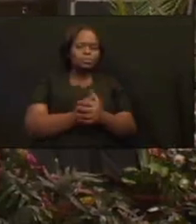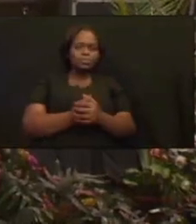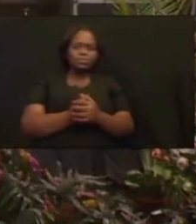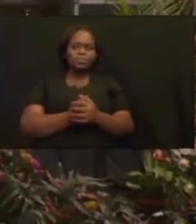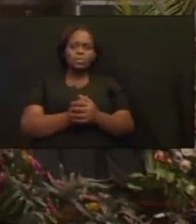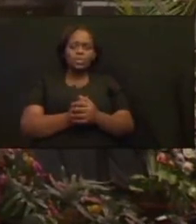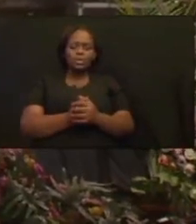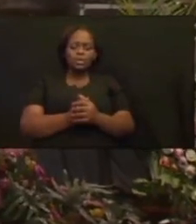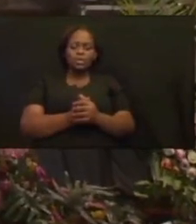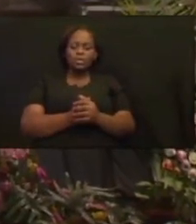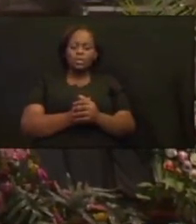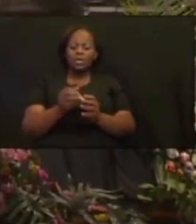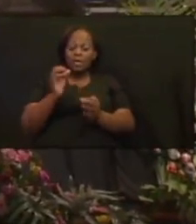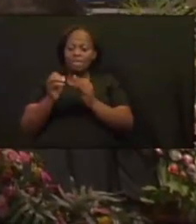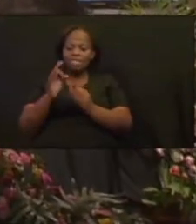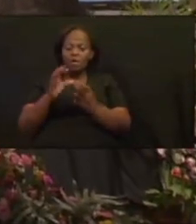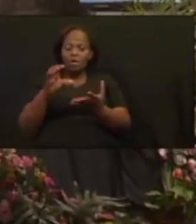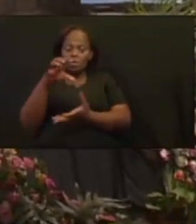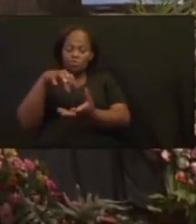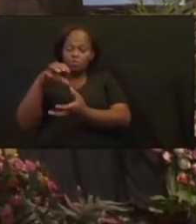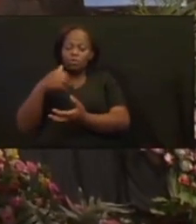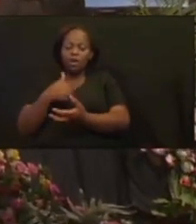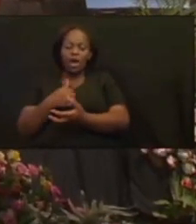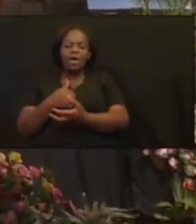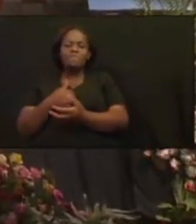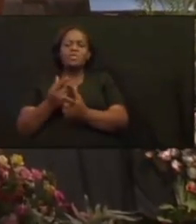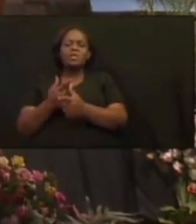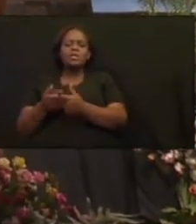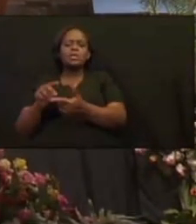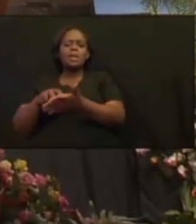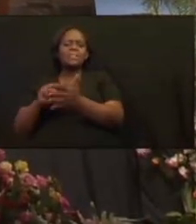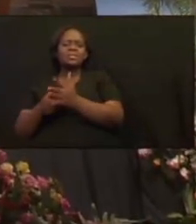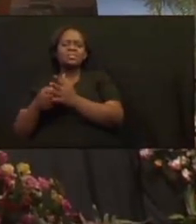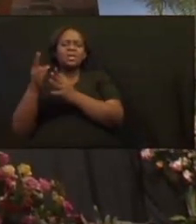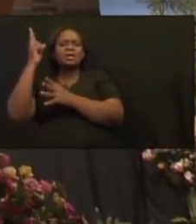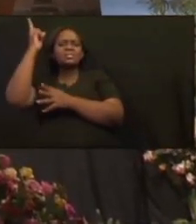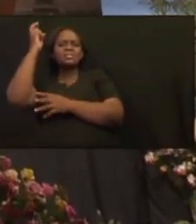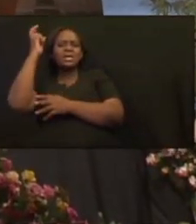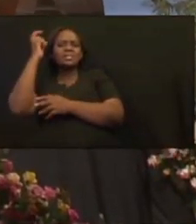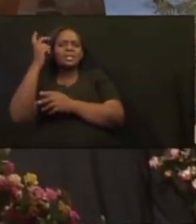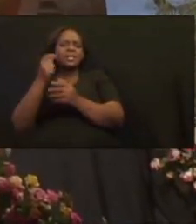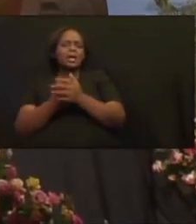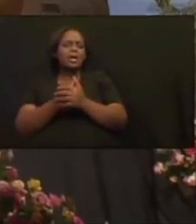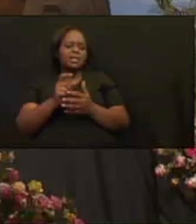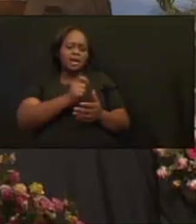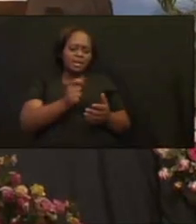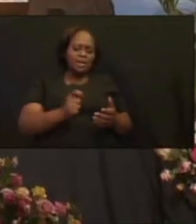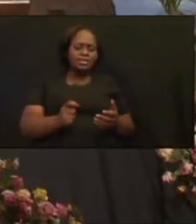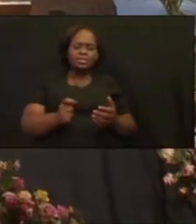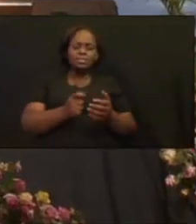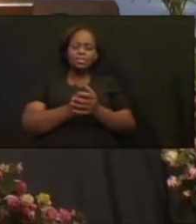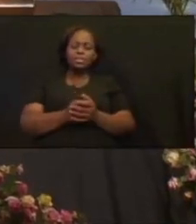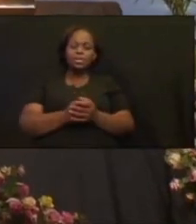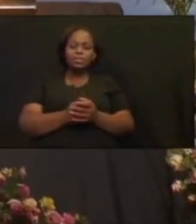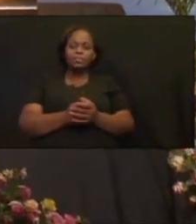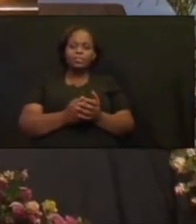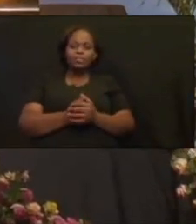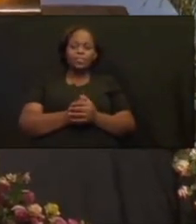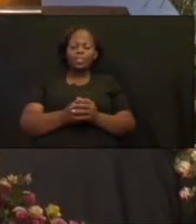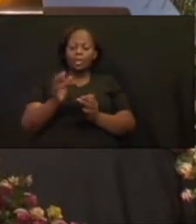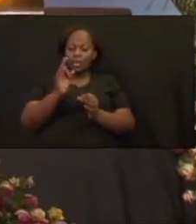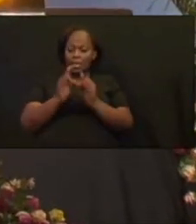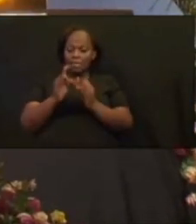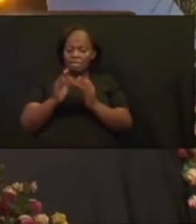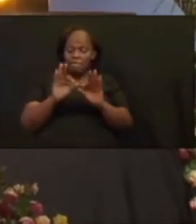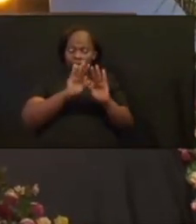letter that Satan is writing through men to God, doubting his supremacy. If a family is